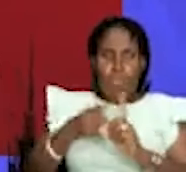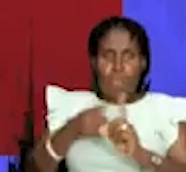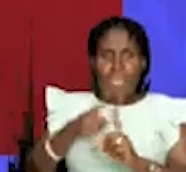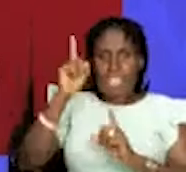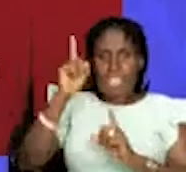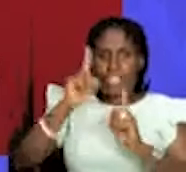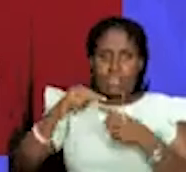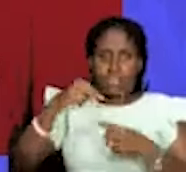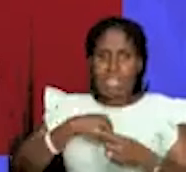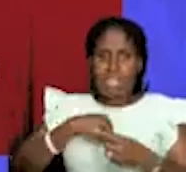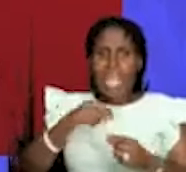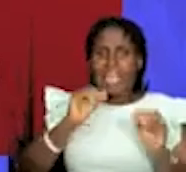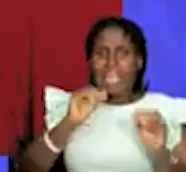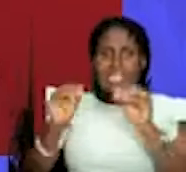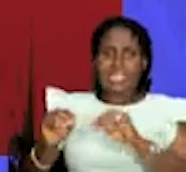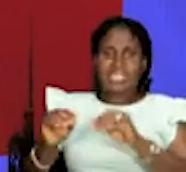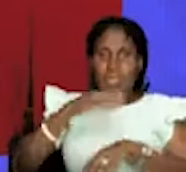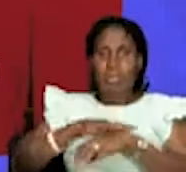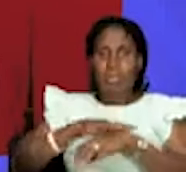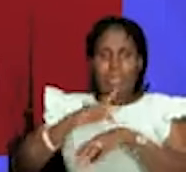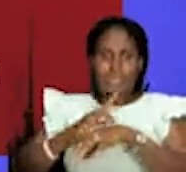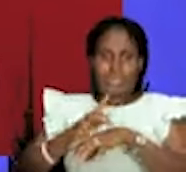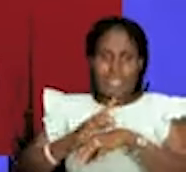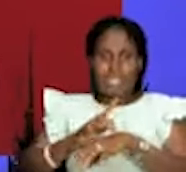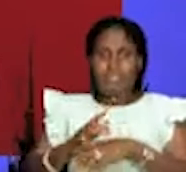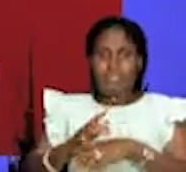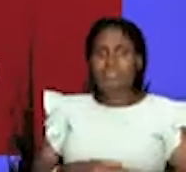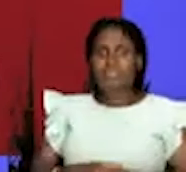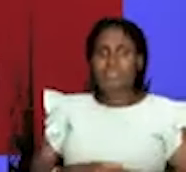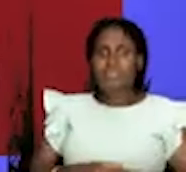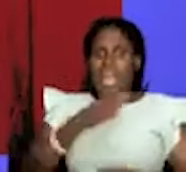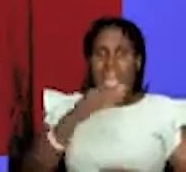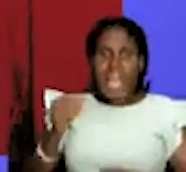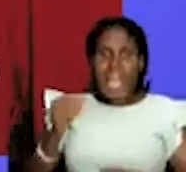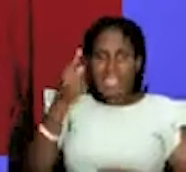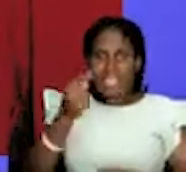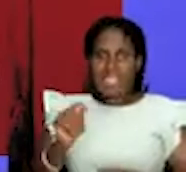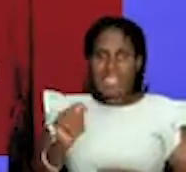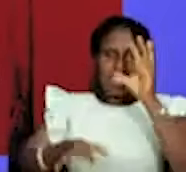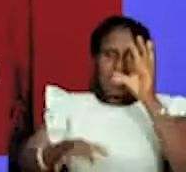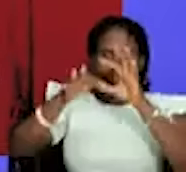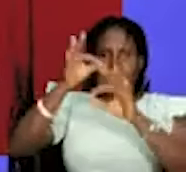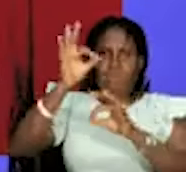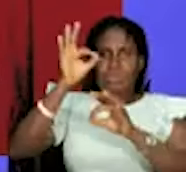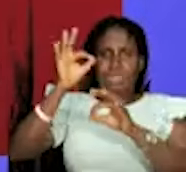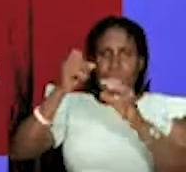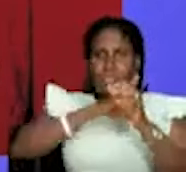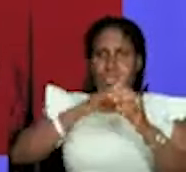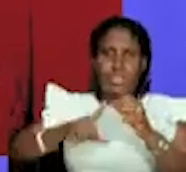Ezekiel 2 and verse 2. And the Spirit entered into me.